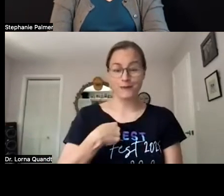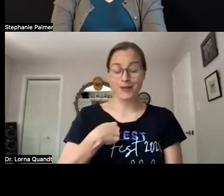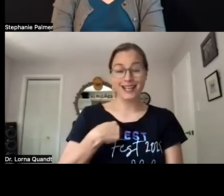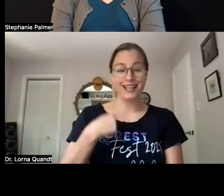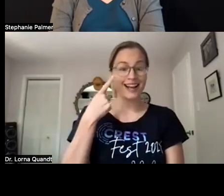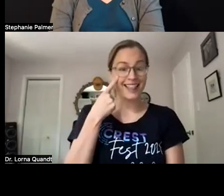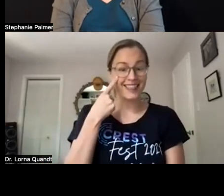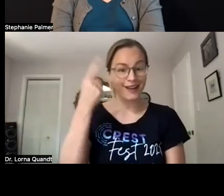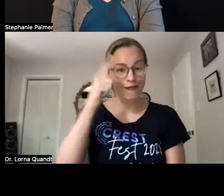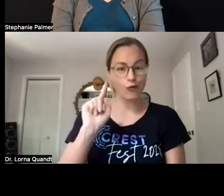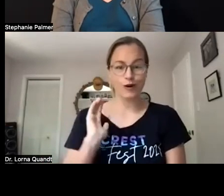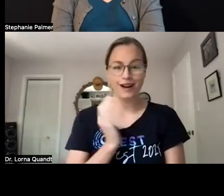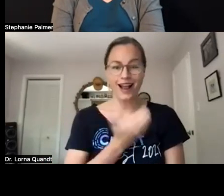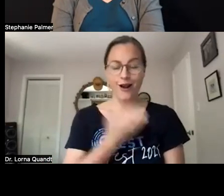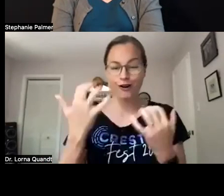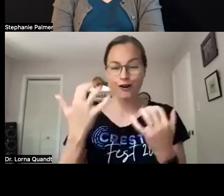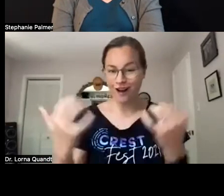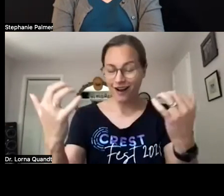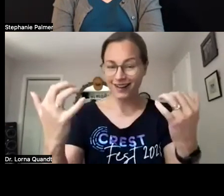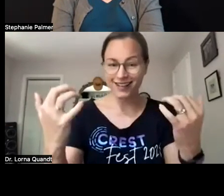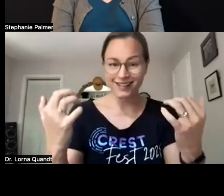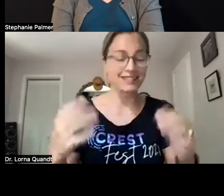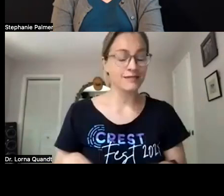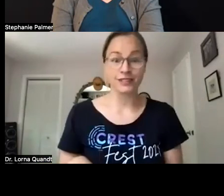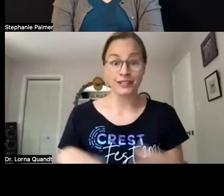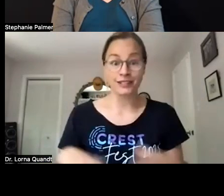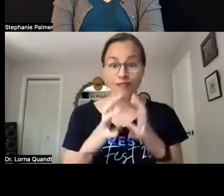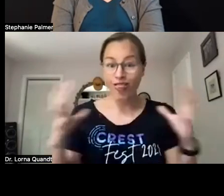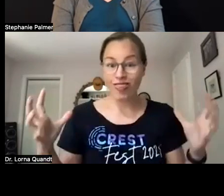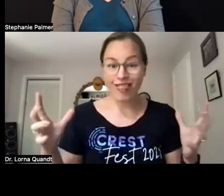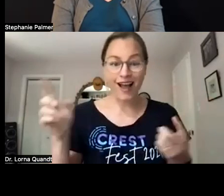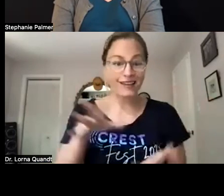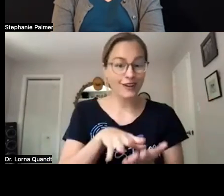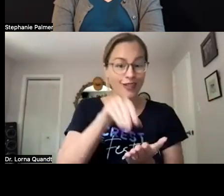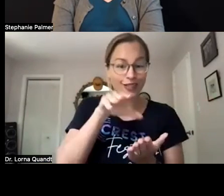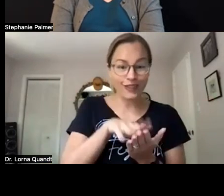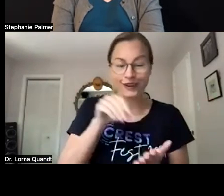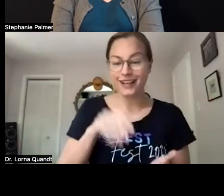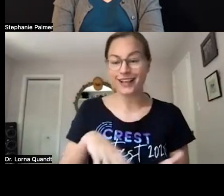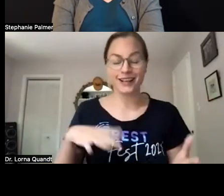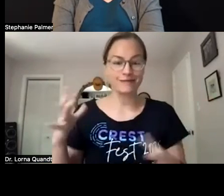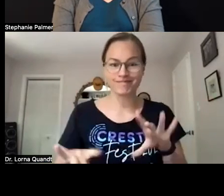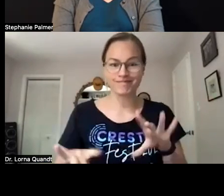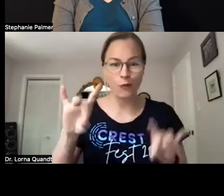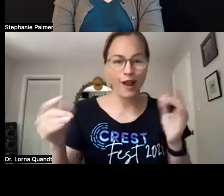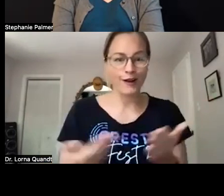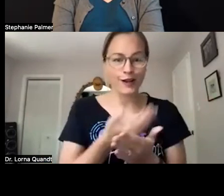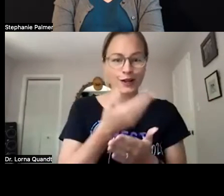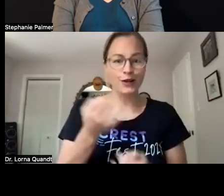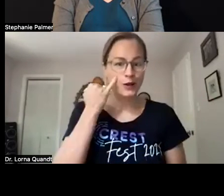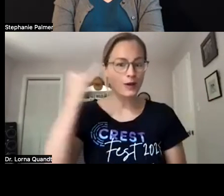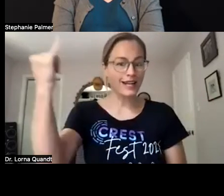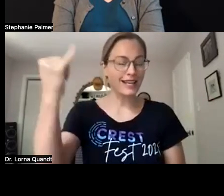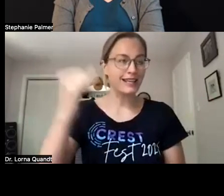There was a lot of information, especially for me. And I believe so for our audience as well. I learned a